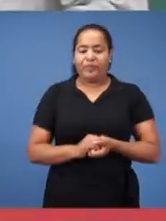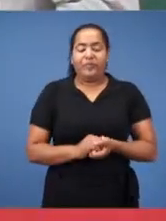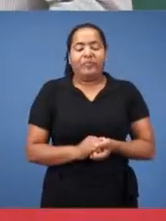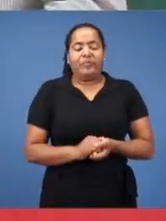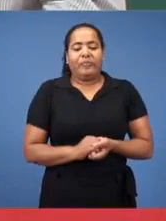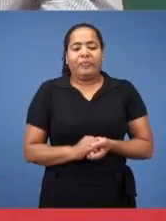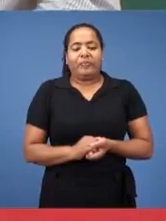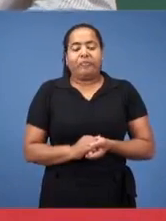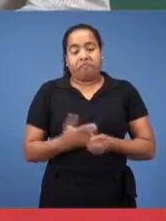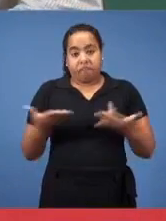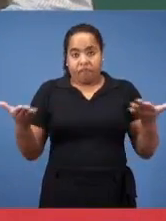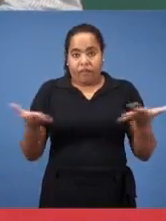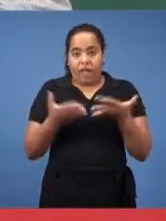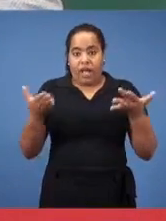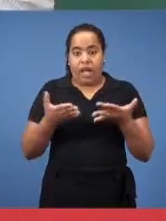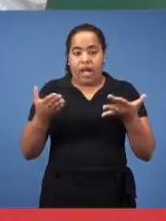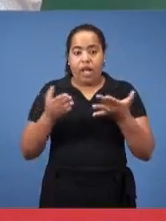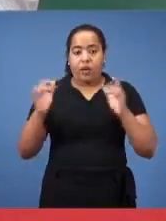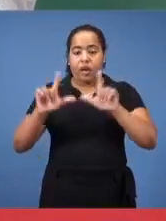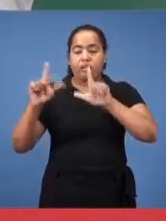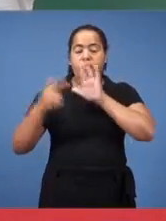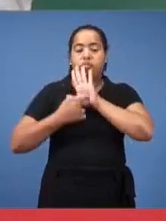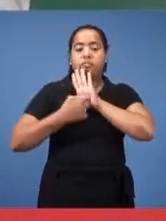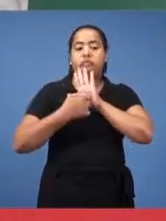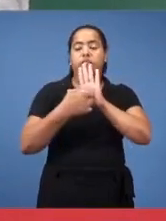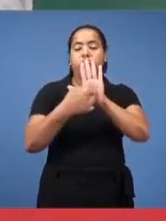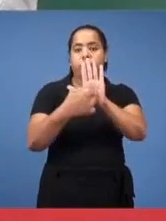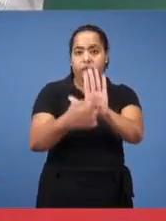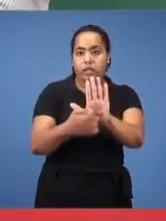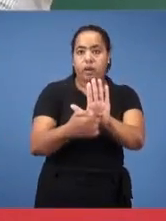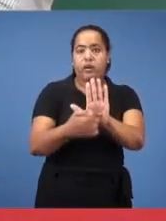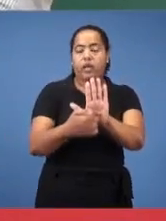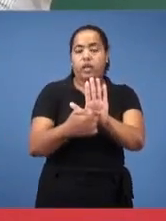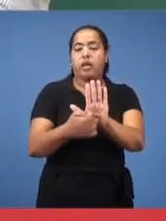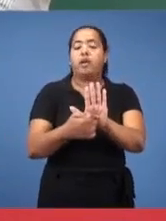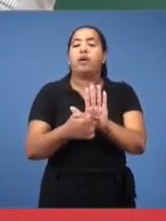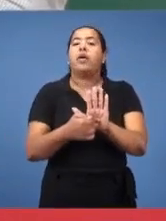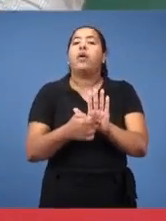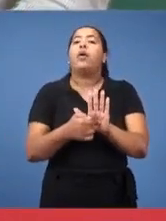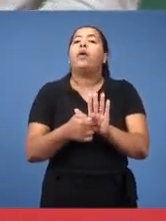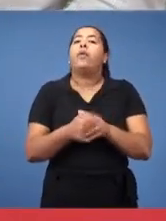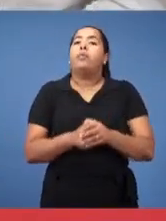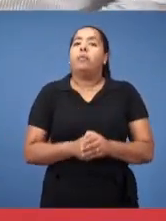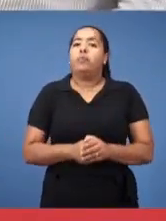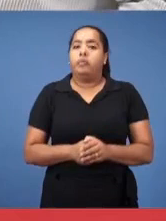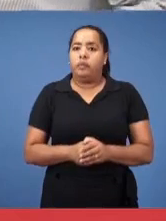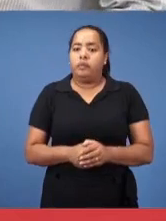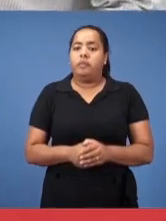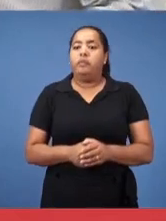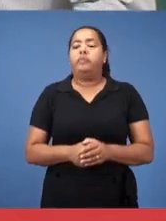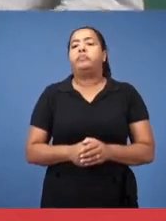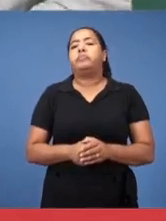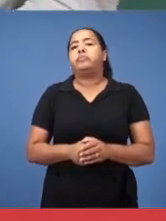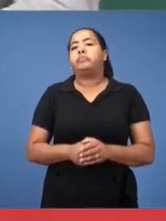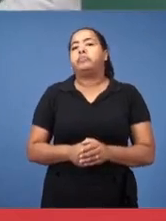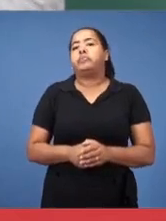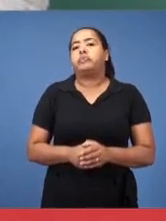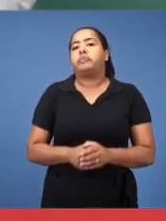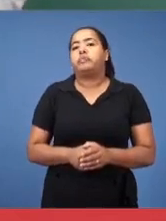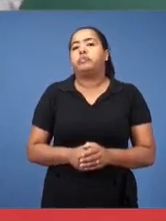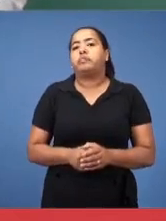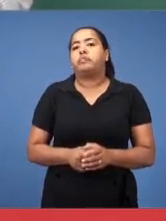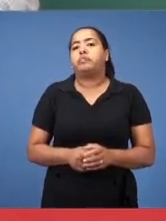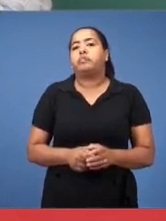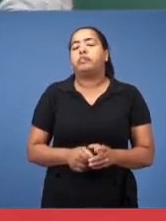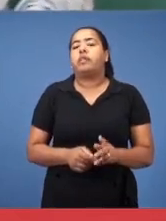God. So now let us find the soon in the church of Pergamos. So here's a little easier, the church of